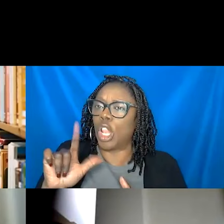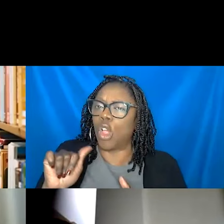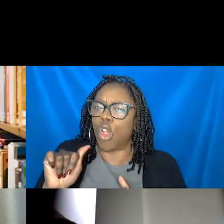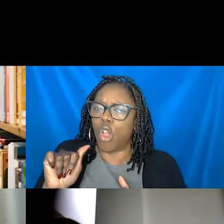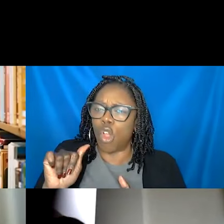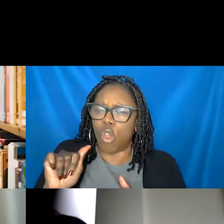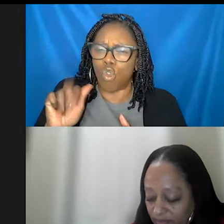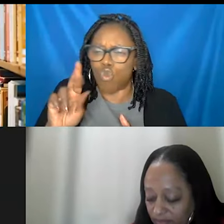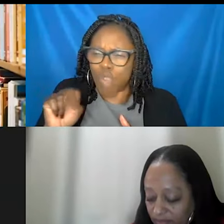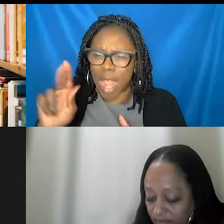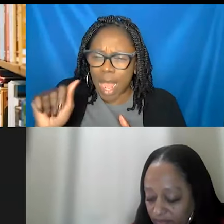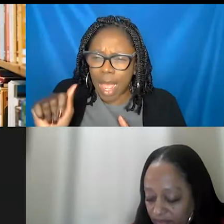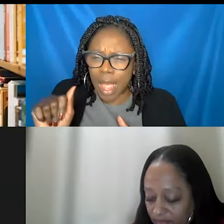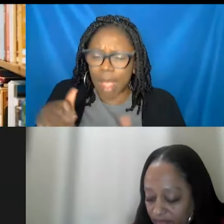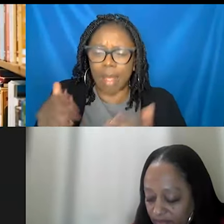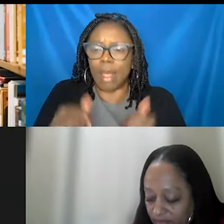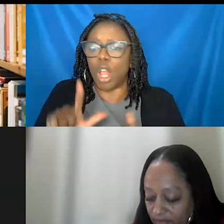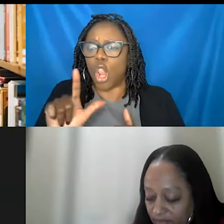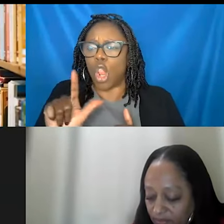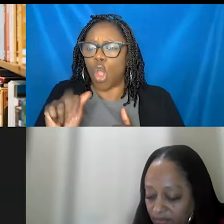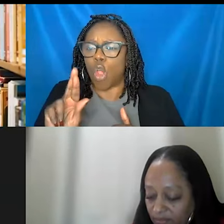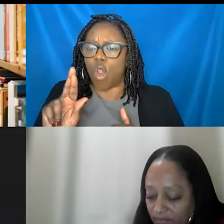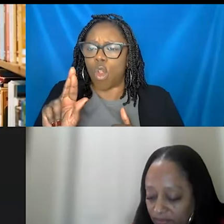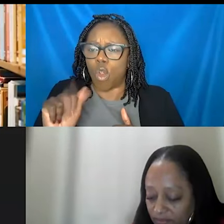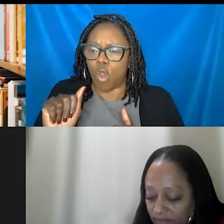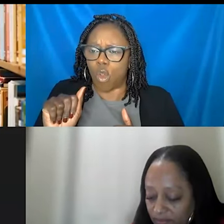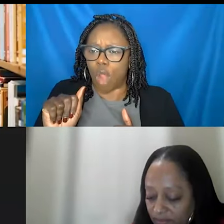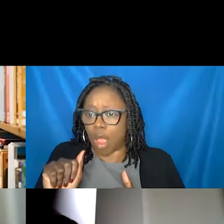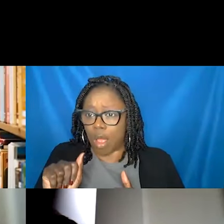Got Damian. How about Laura?